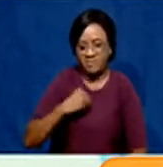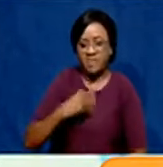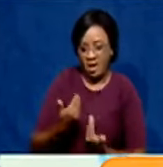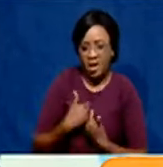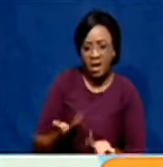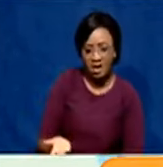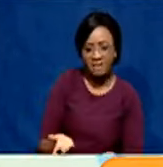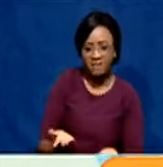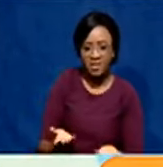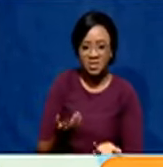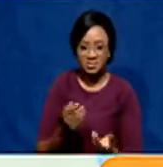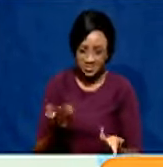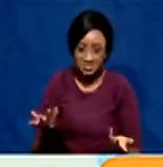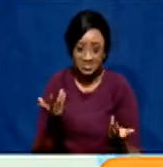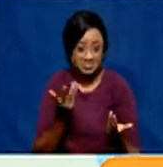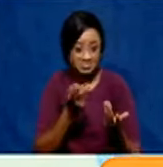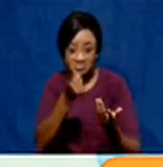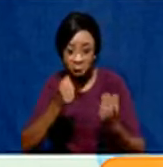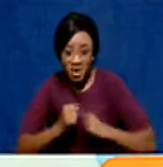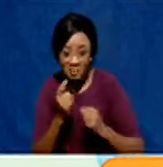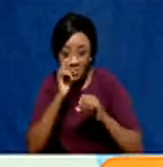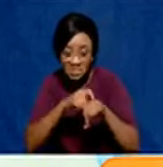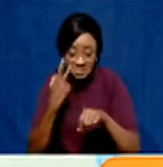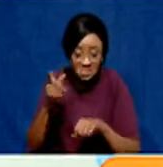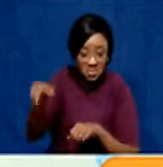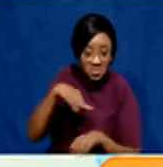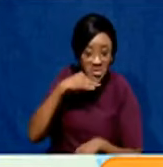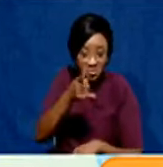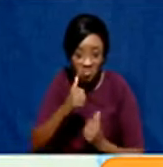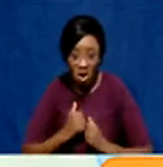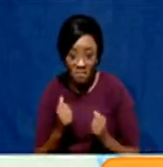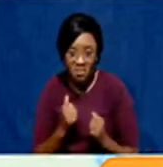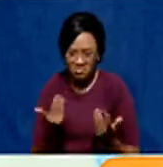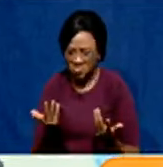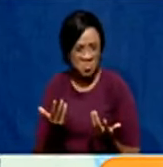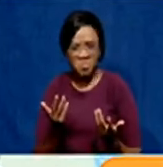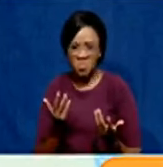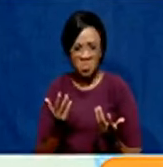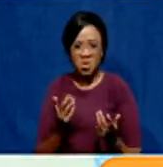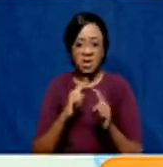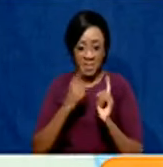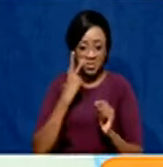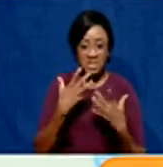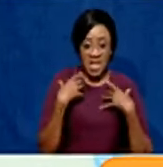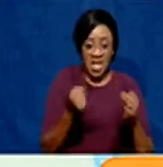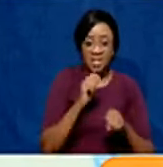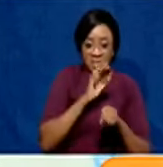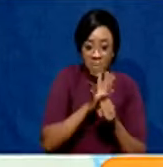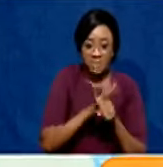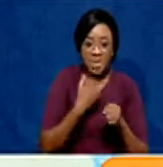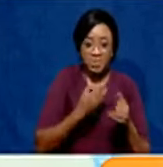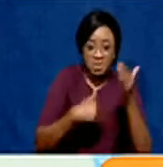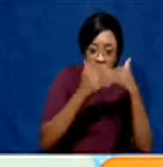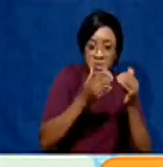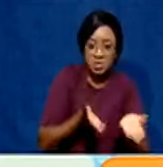will be happy when you see people dead, isn't it? Yeah, actually, the reason why there's advances in health is so that people live longer